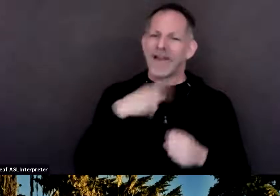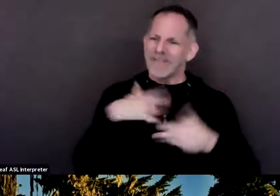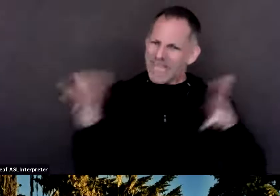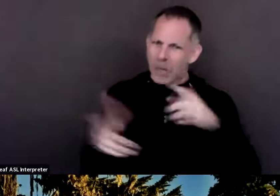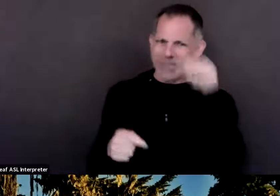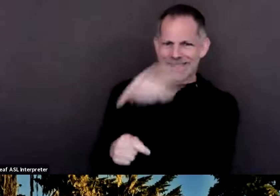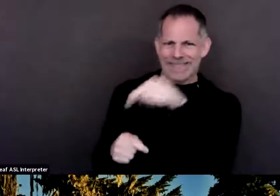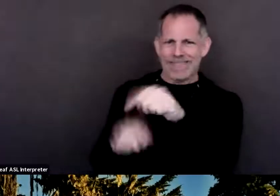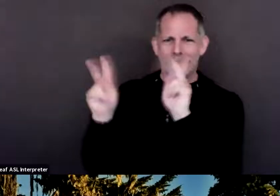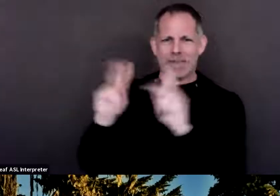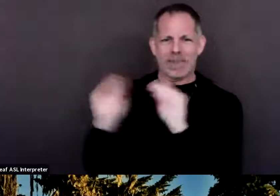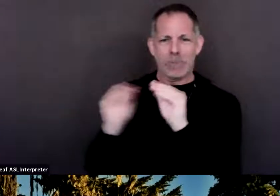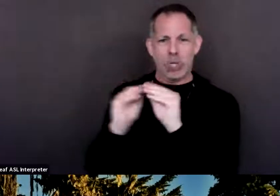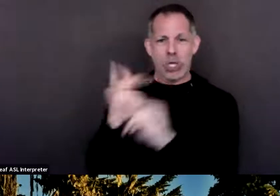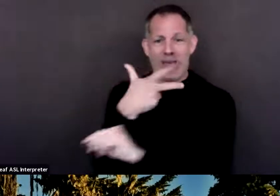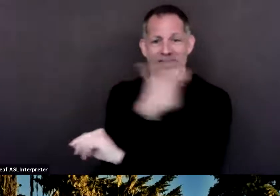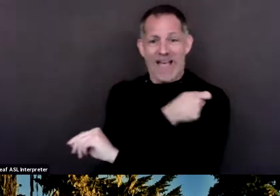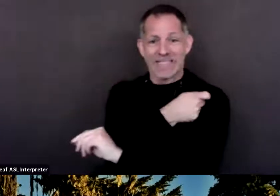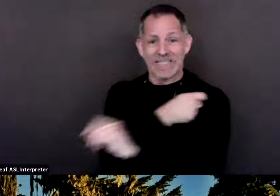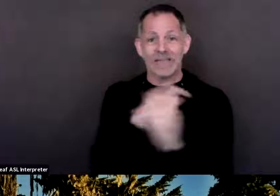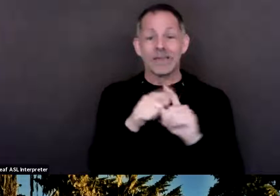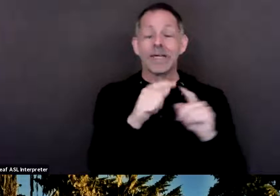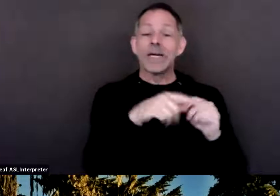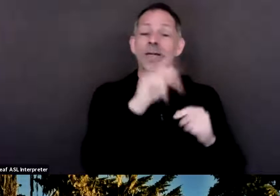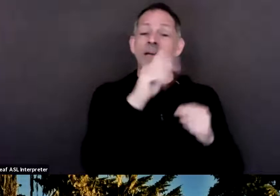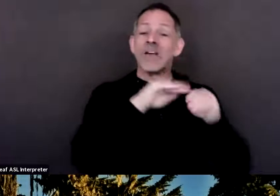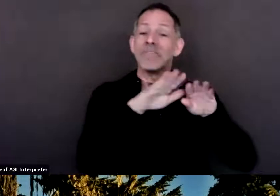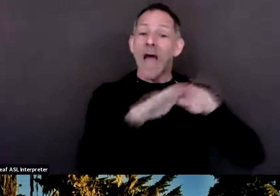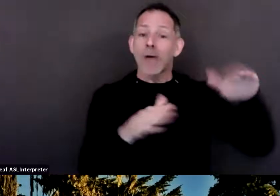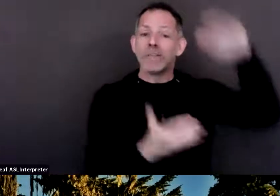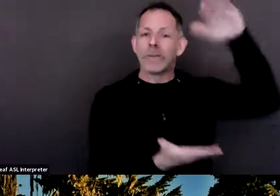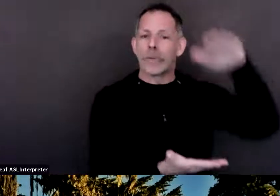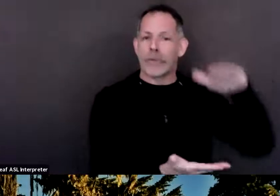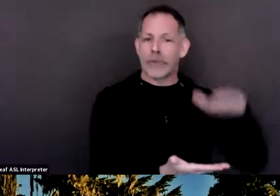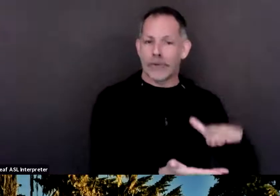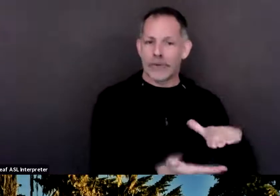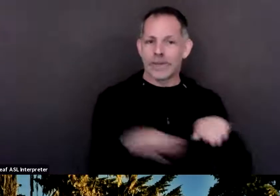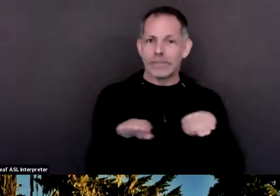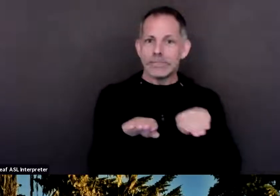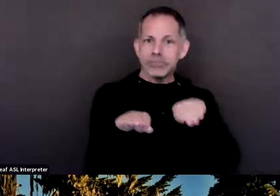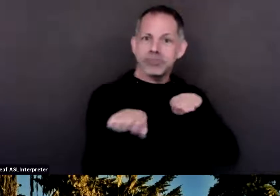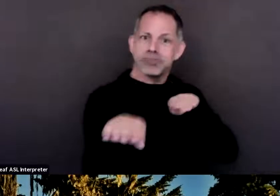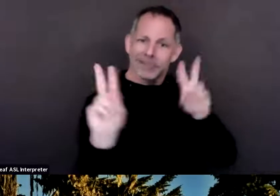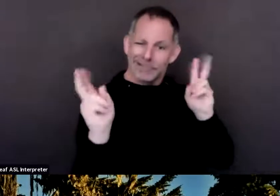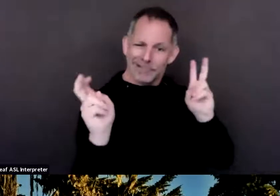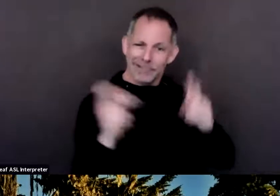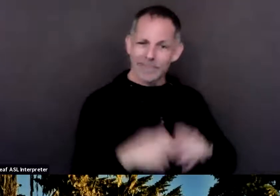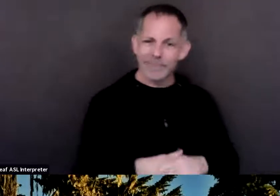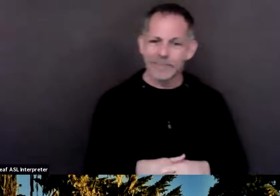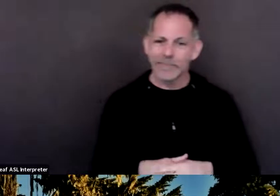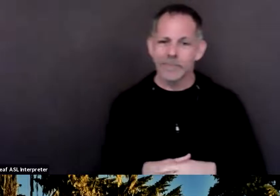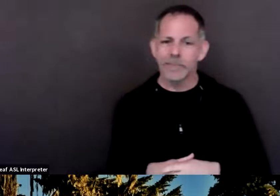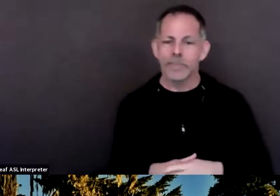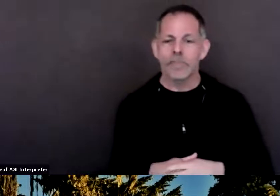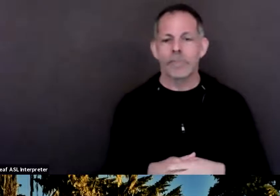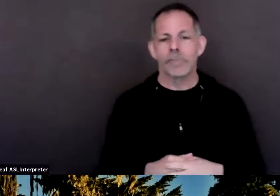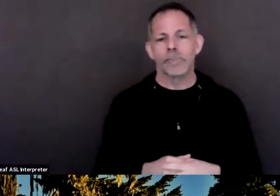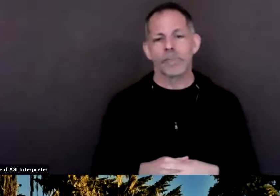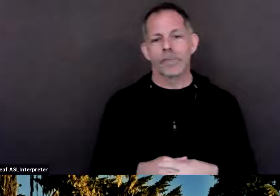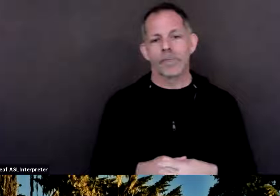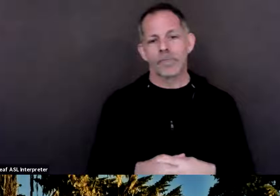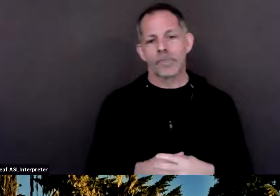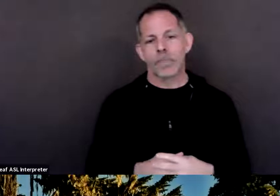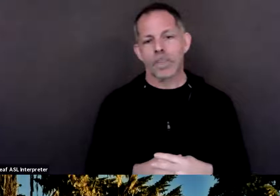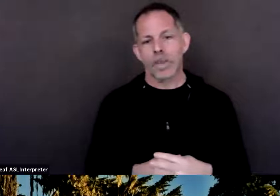the old methods that we've been using for a year now, to buy time to get to that point where maybe it could be the new normal to have